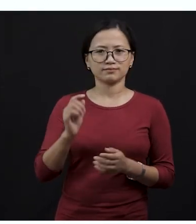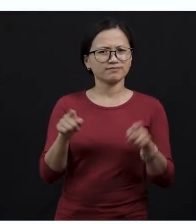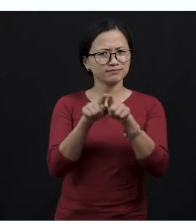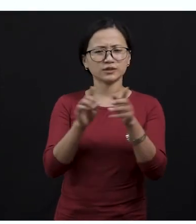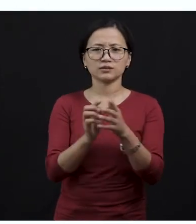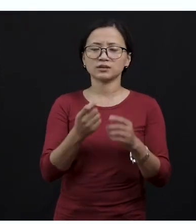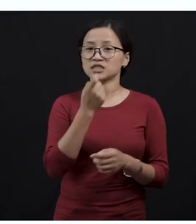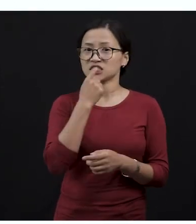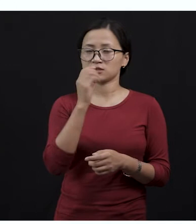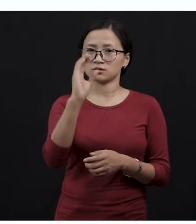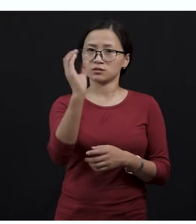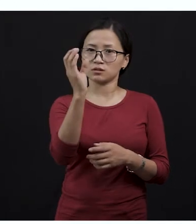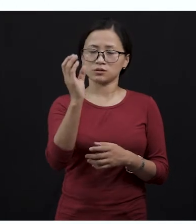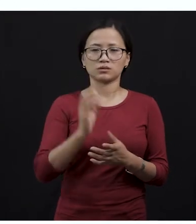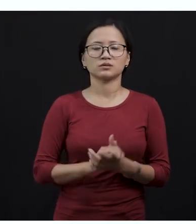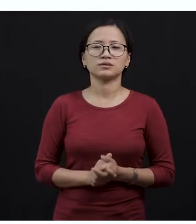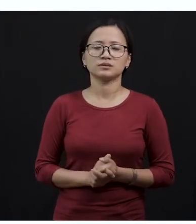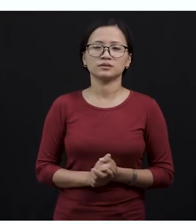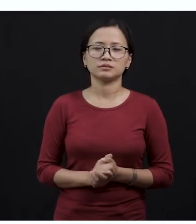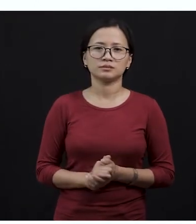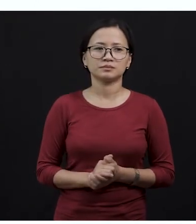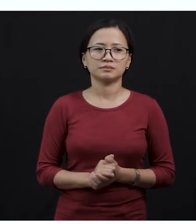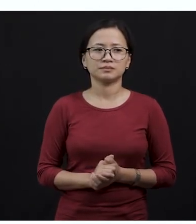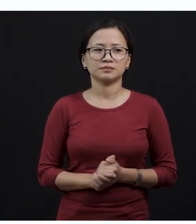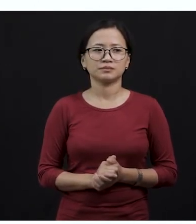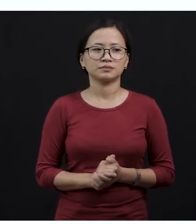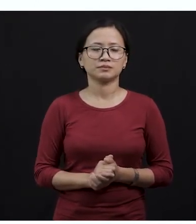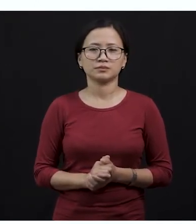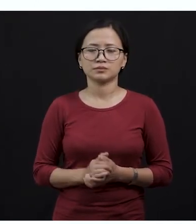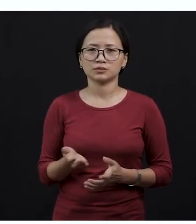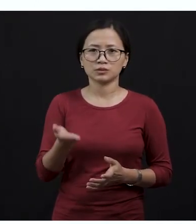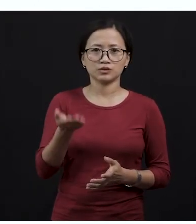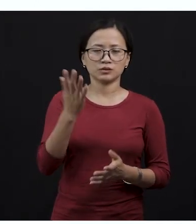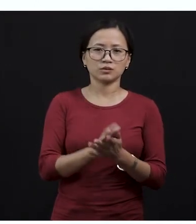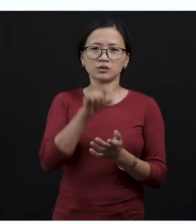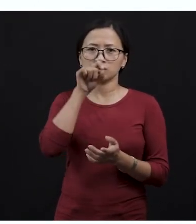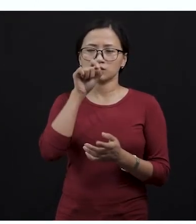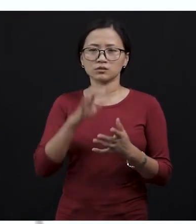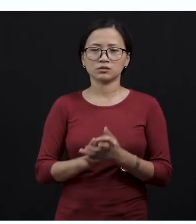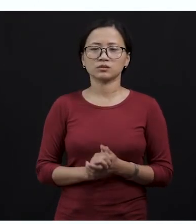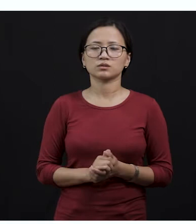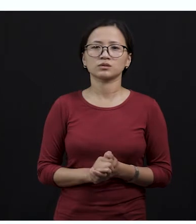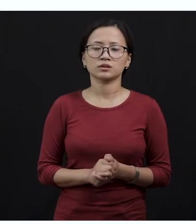anda. Even an egg is one cell, okay? Remember that. But when it grows into a chicken, then it becomes